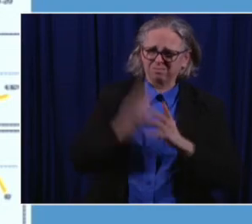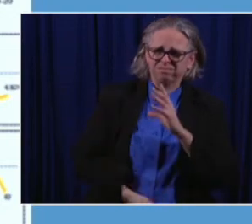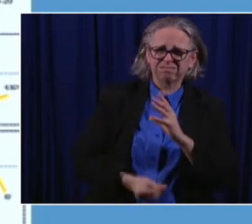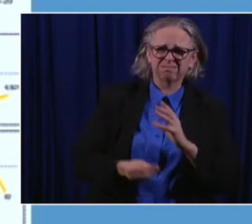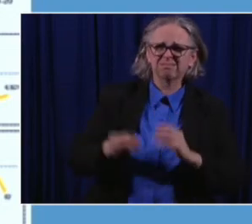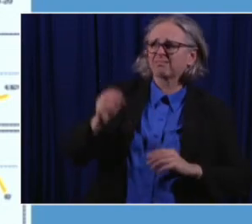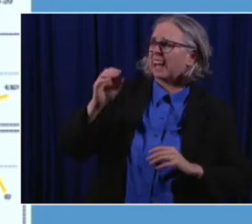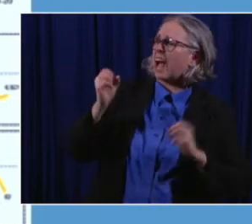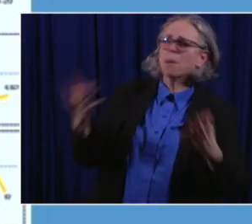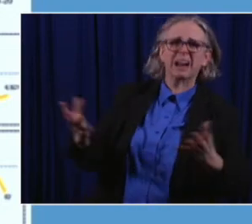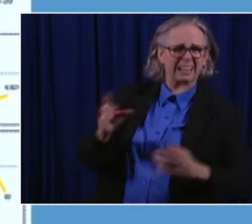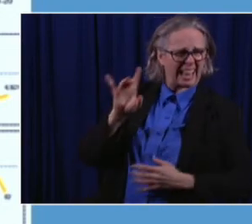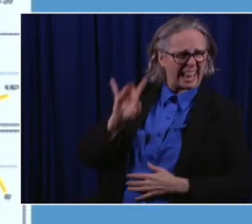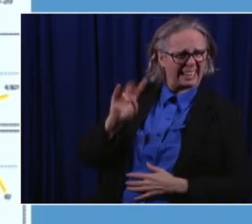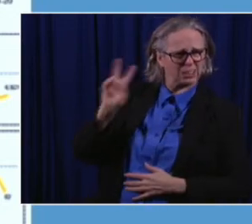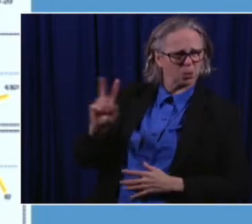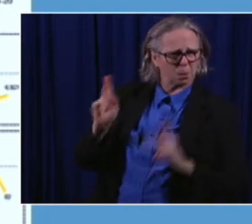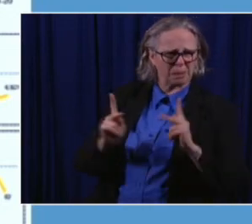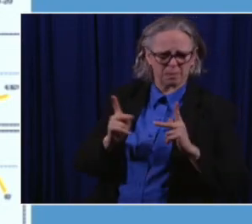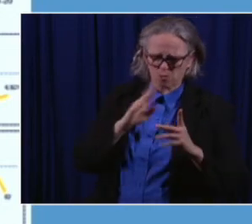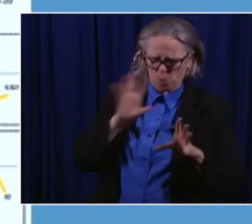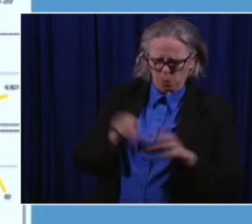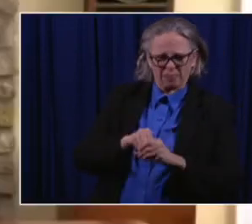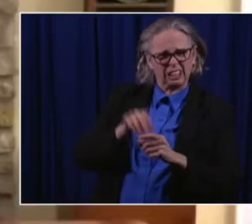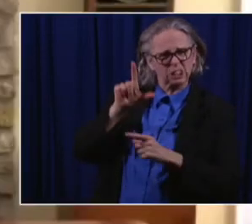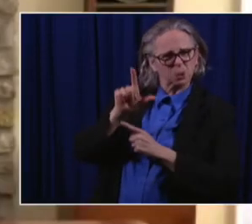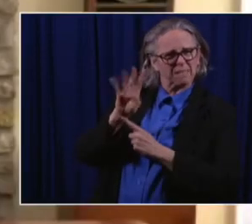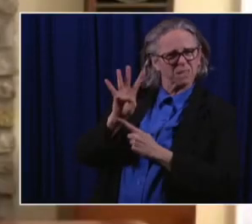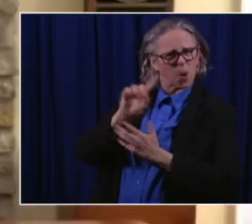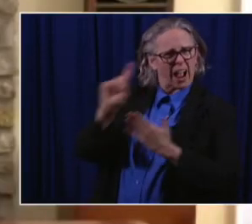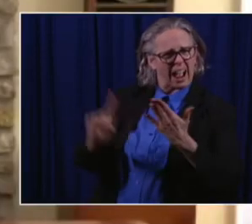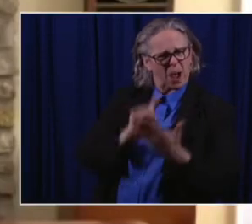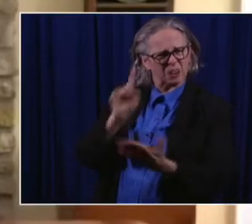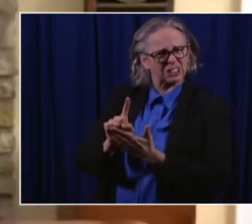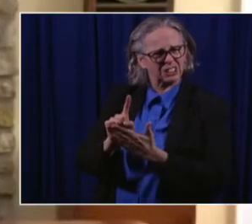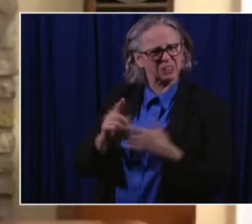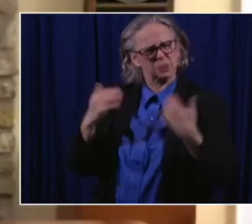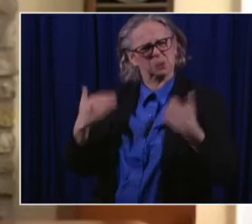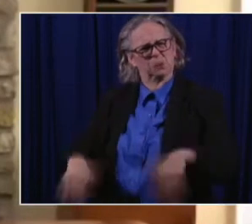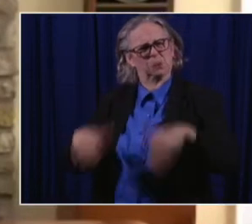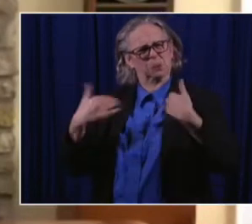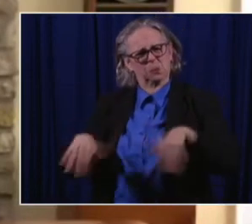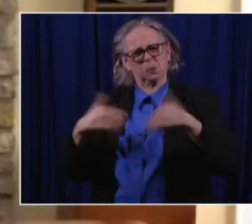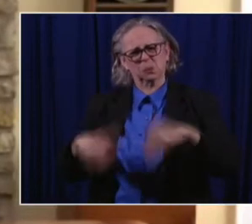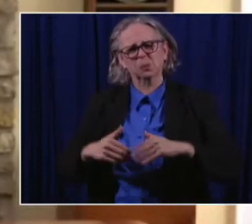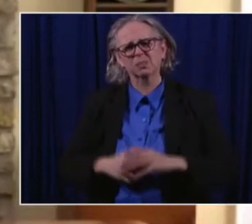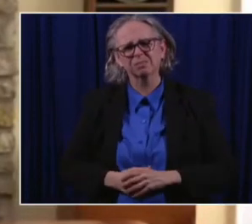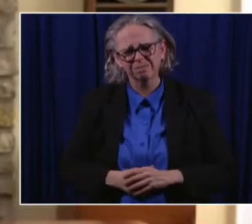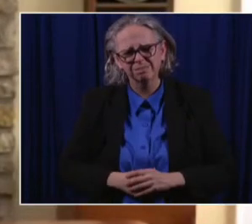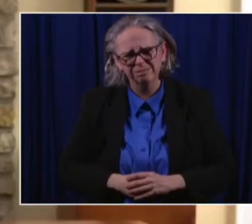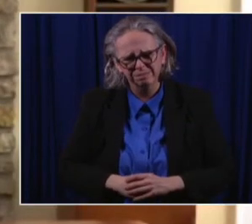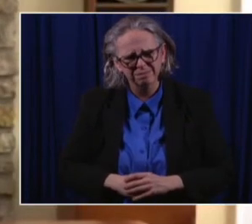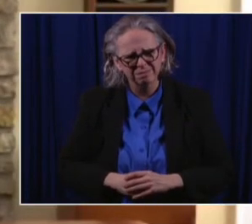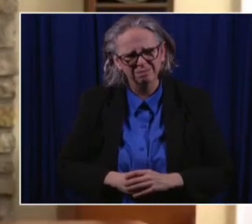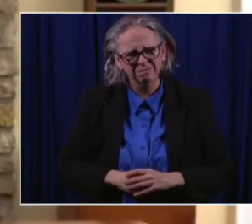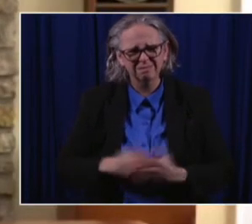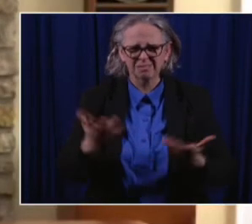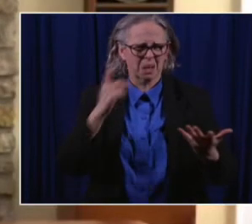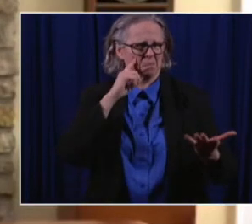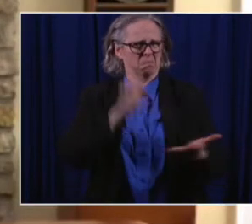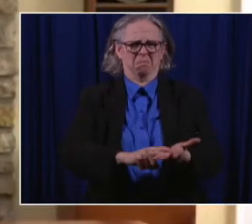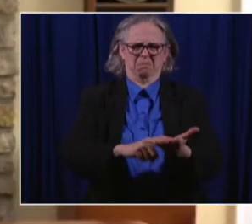reported to us in the last 24 hours. So the numbers obviously are grim.